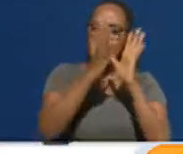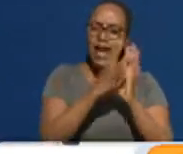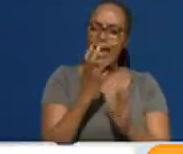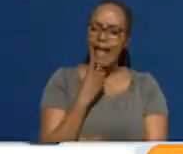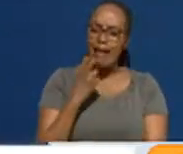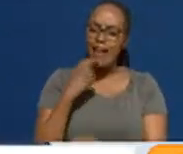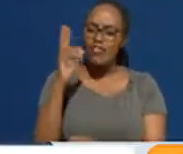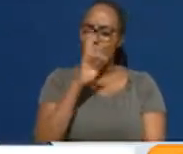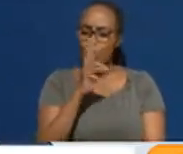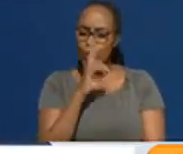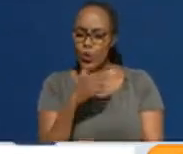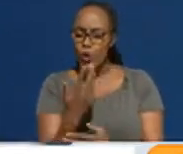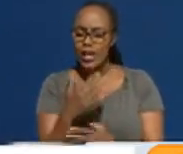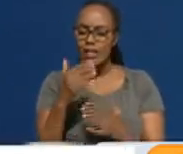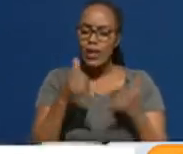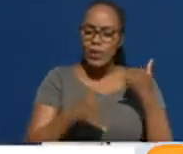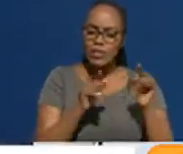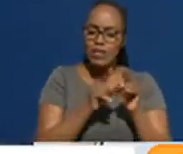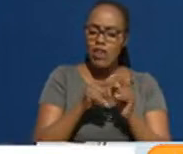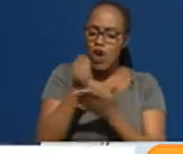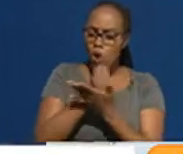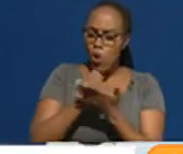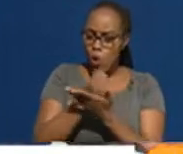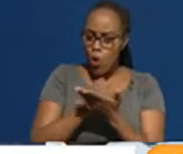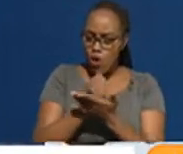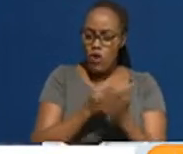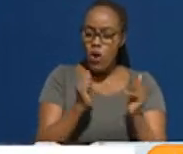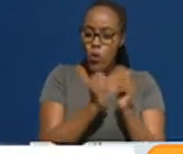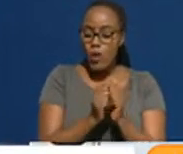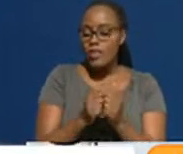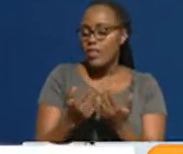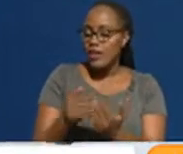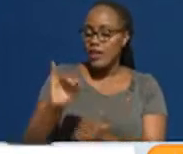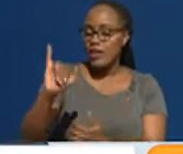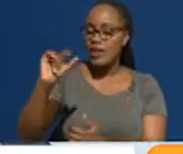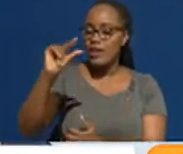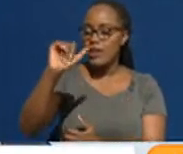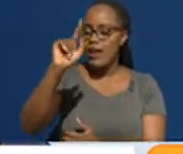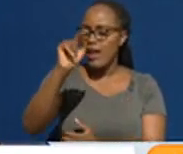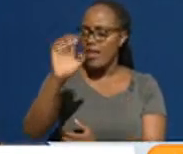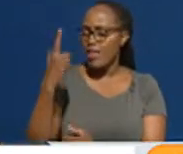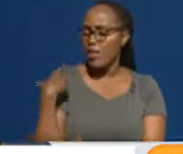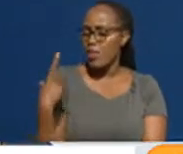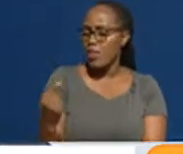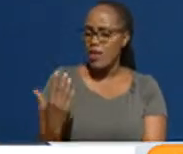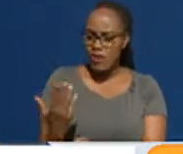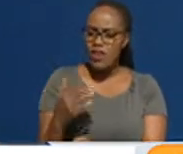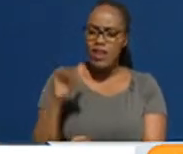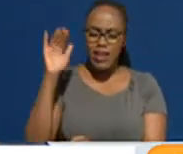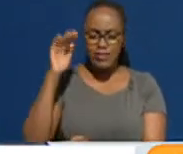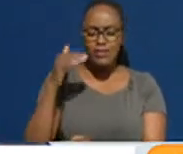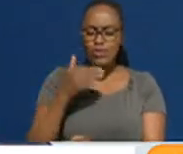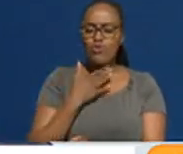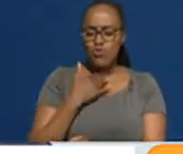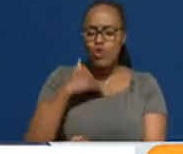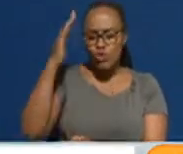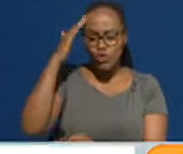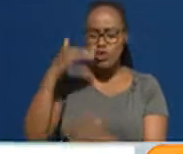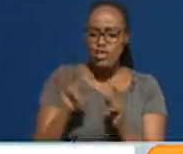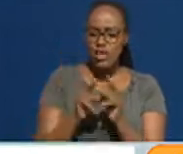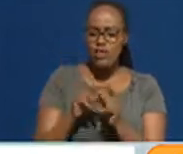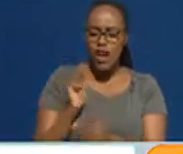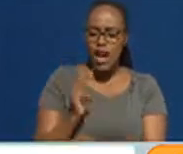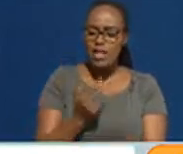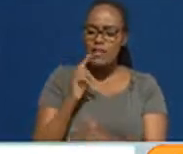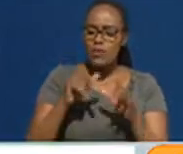know, and joke. I had a cup of coffee with Poly Kapigathe recently. And I'd love to hear what your conversation. First of all, we just